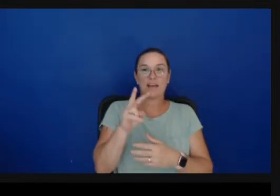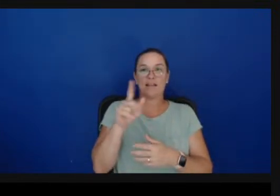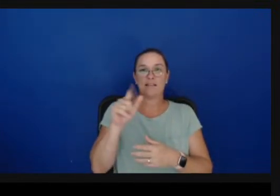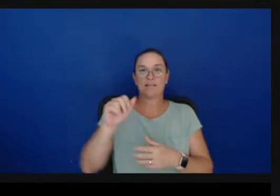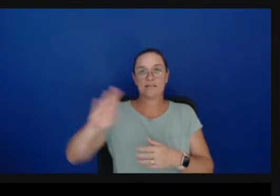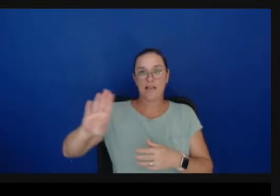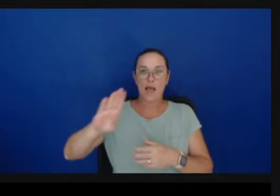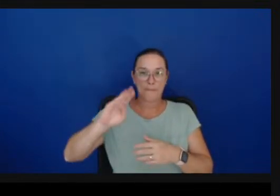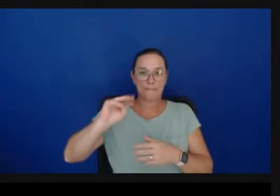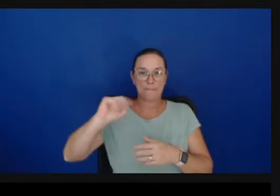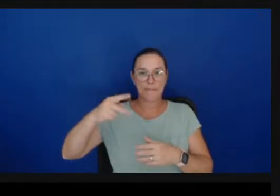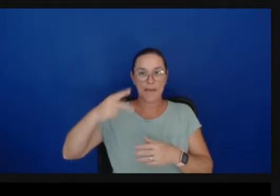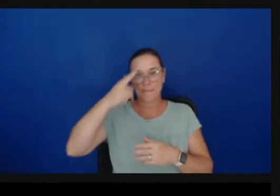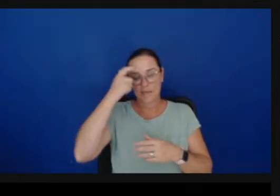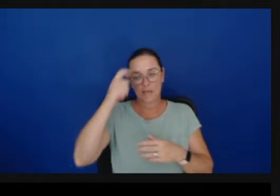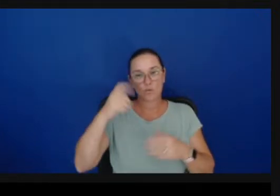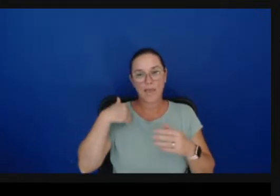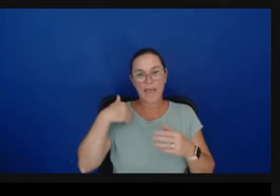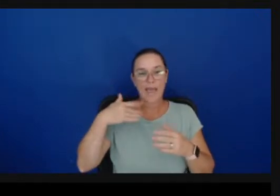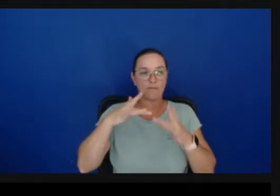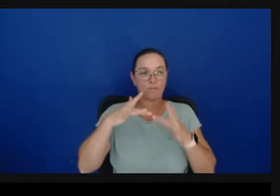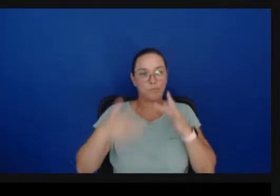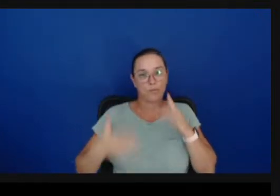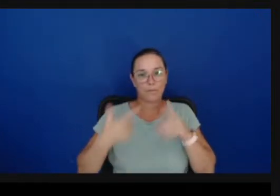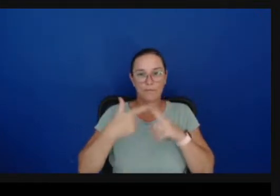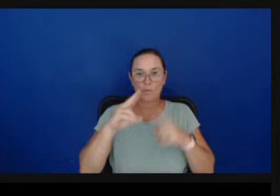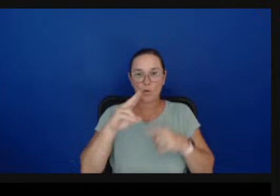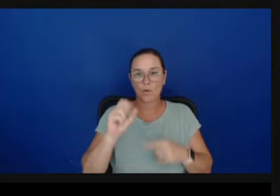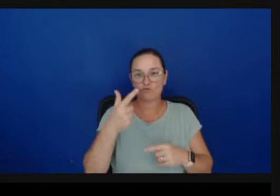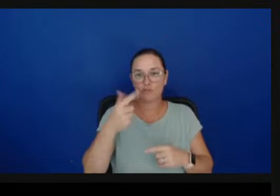data gap that we are having going on here.